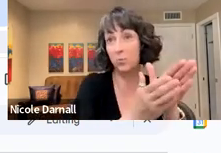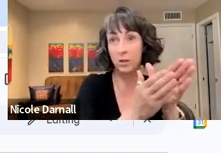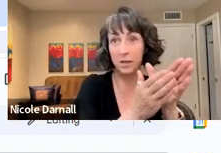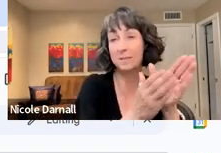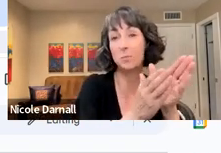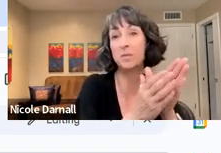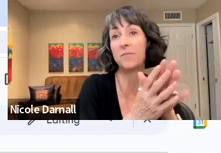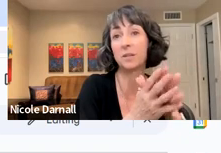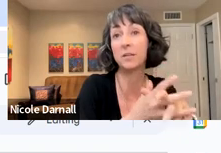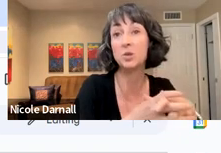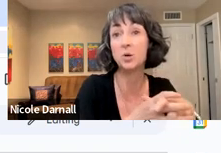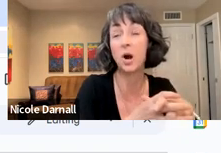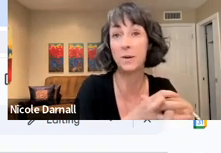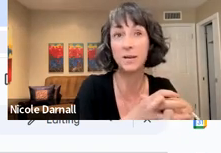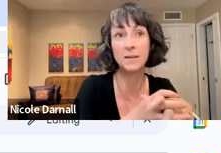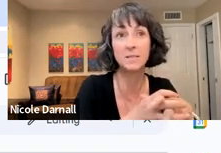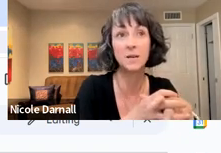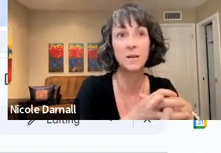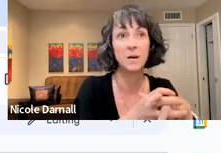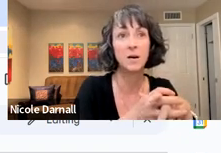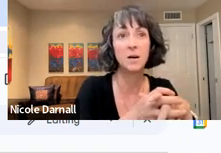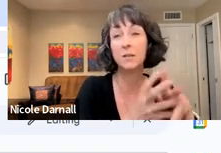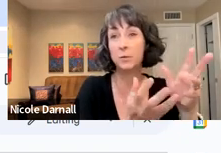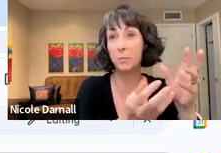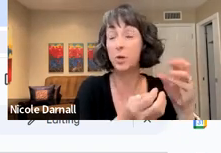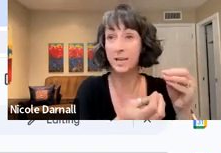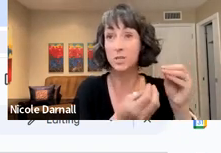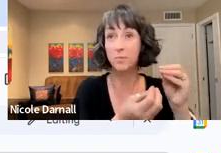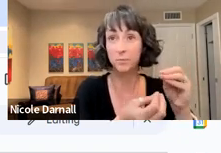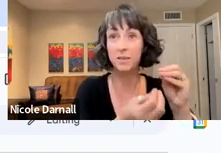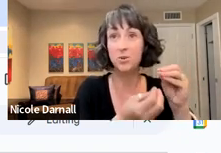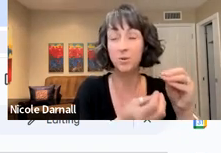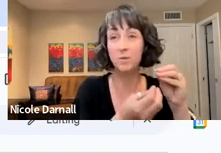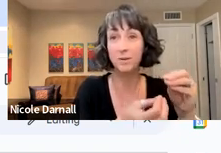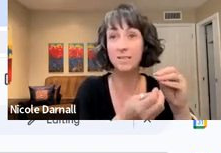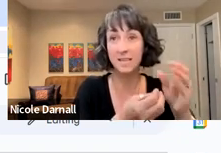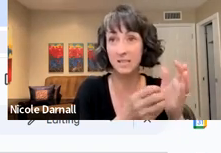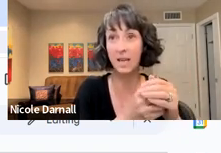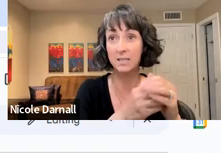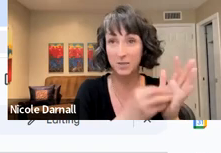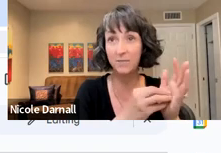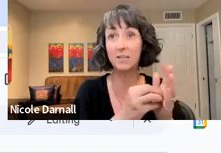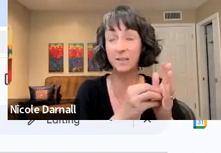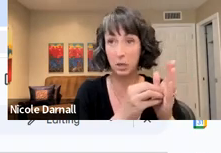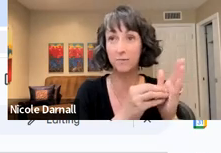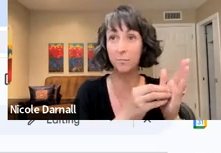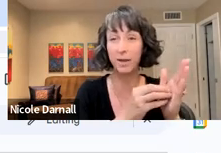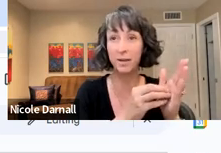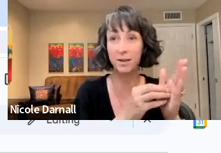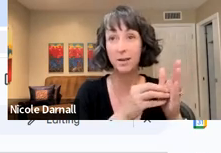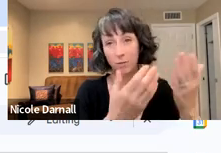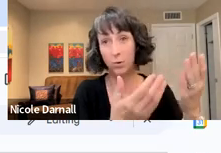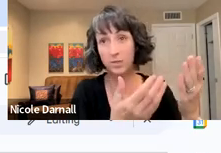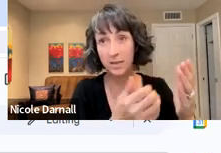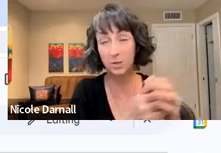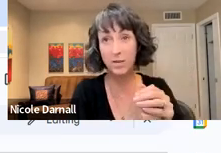that's related specifically to carbon, and that's a little bit more tangible because you need to indicate specifically that you have a plan.